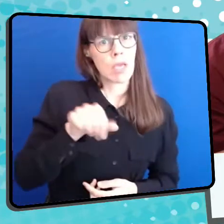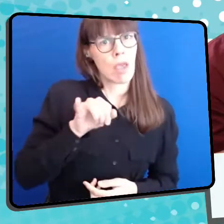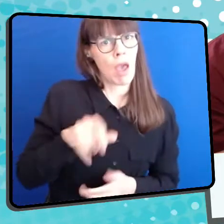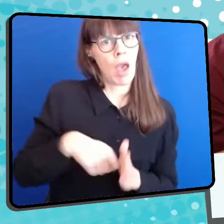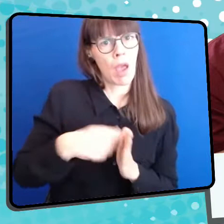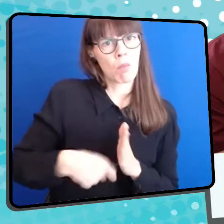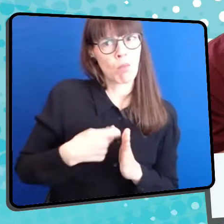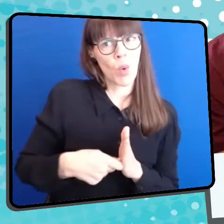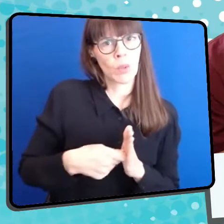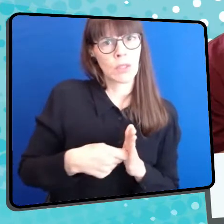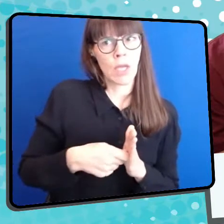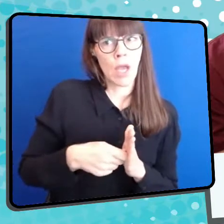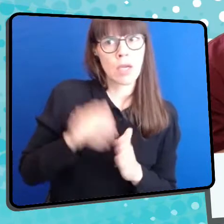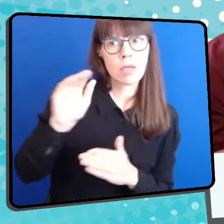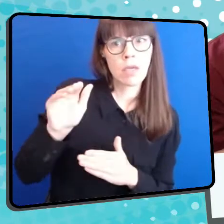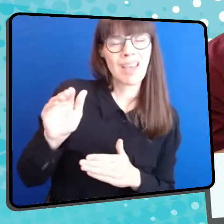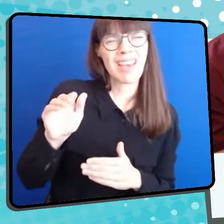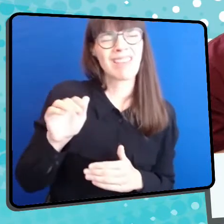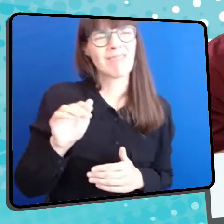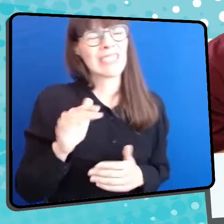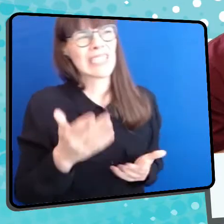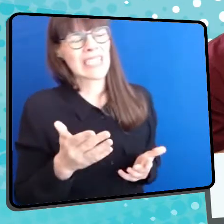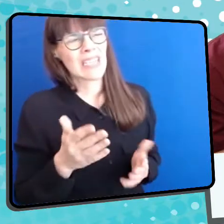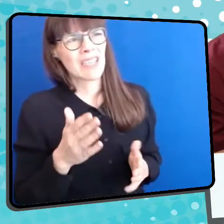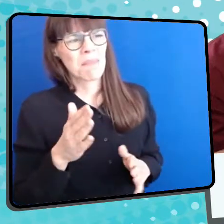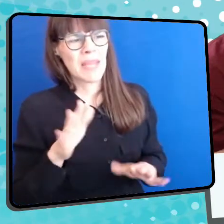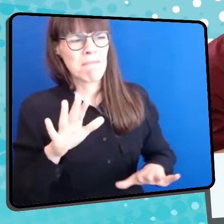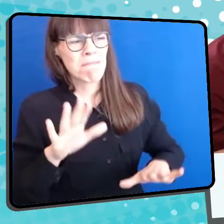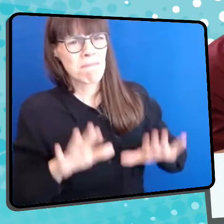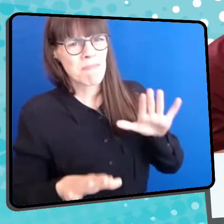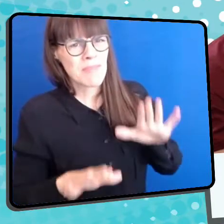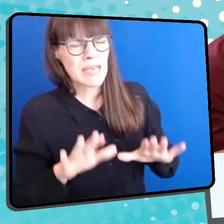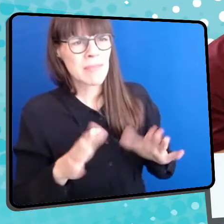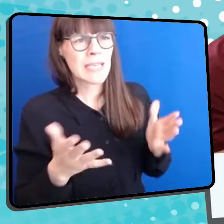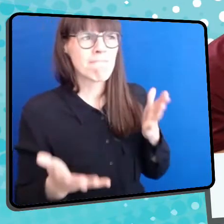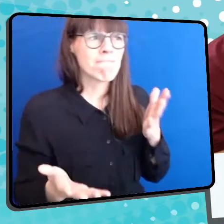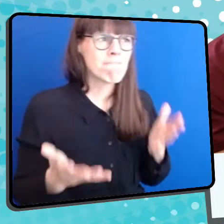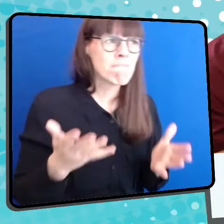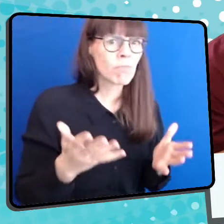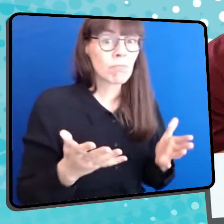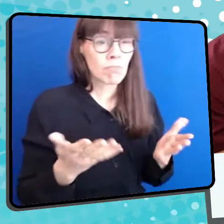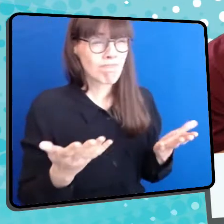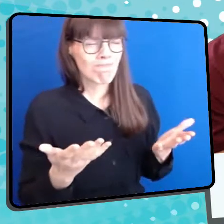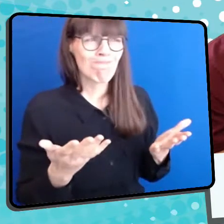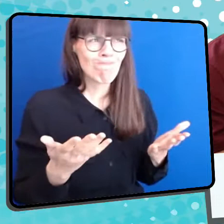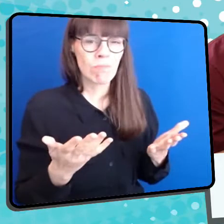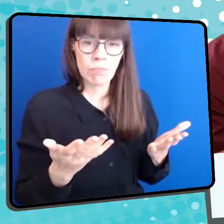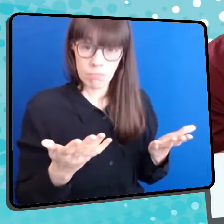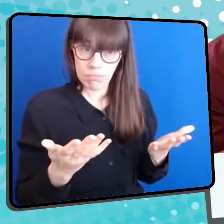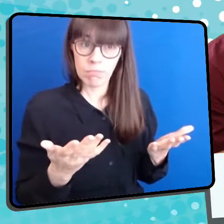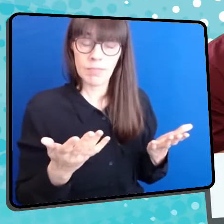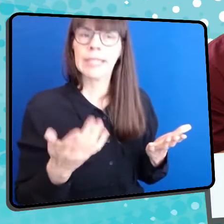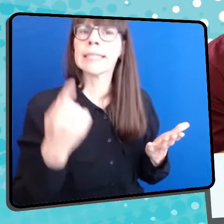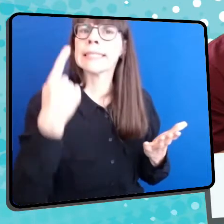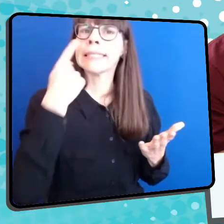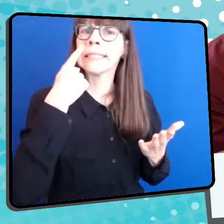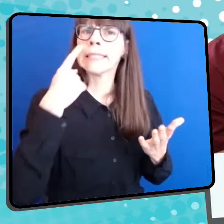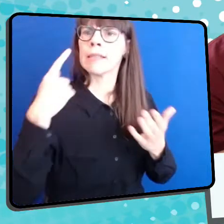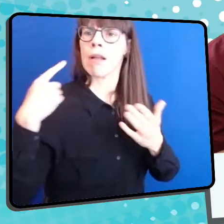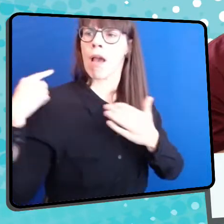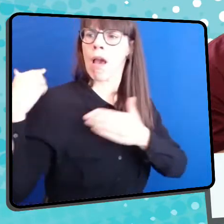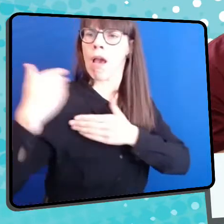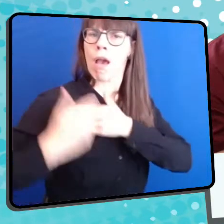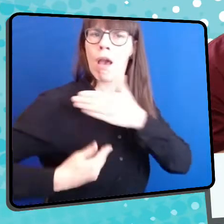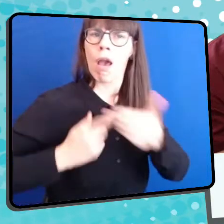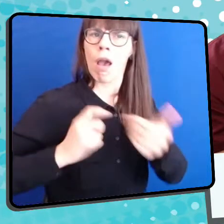like, yeah, like maybe, or, do you get, have you seen progression? Because you mentioned the pre-sales